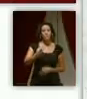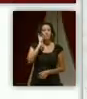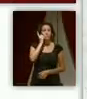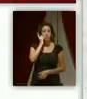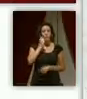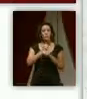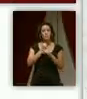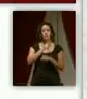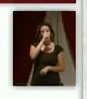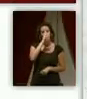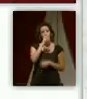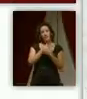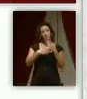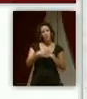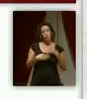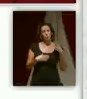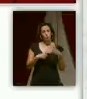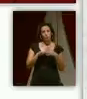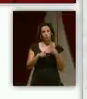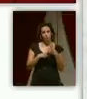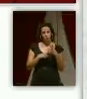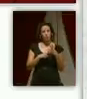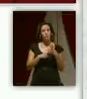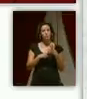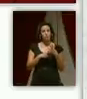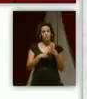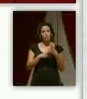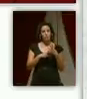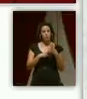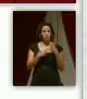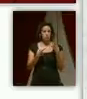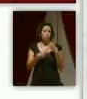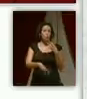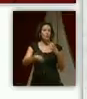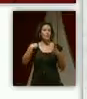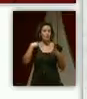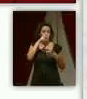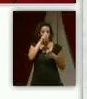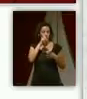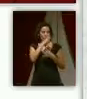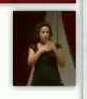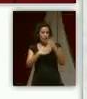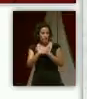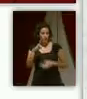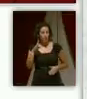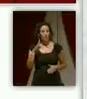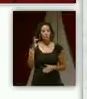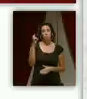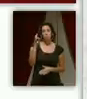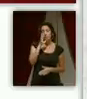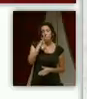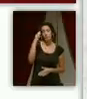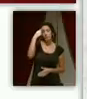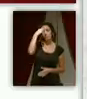In A-Mobile, we work with 3 different profiles of impairments. We are